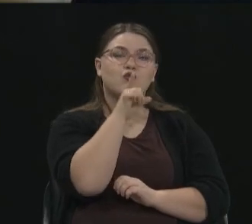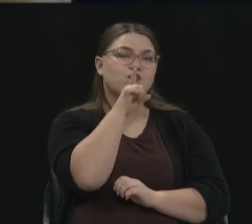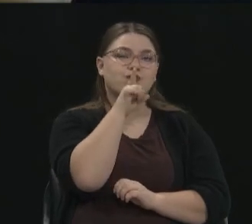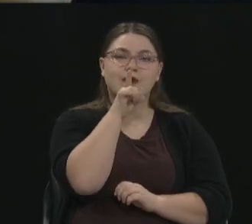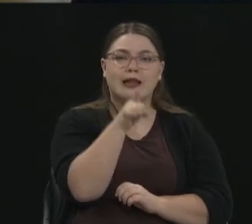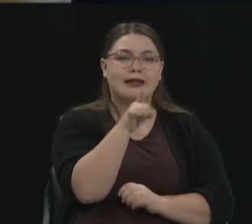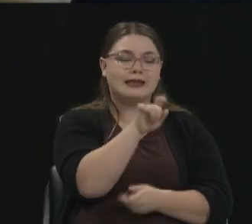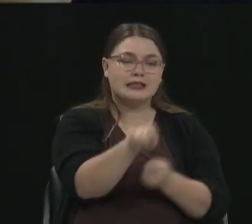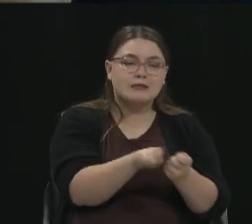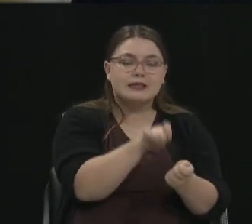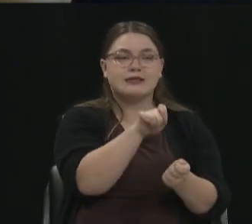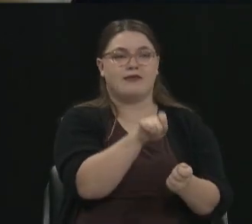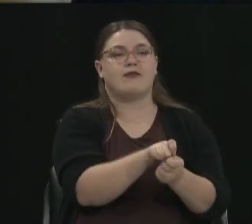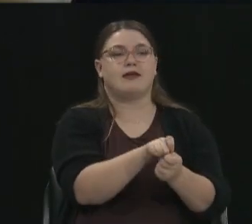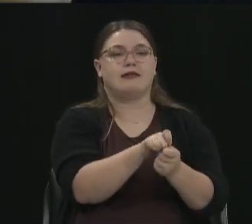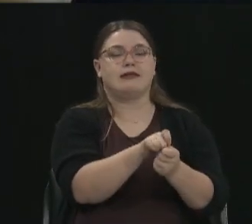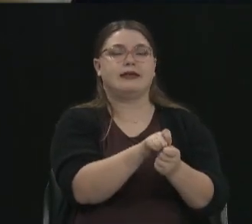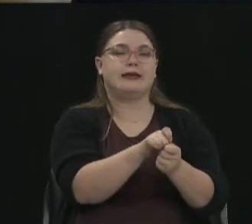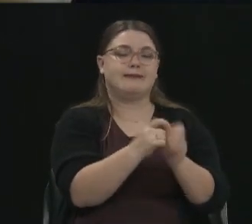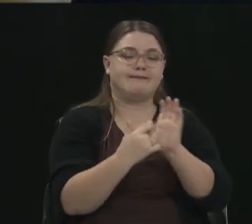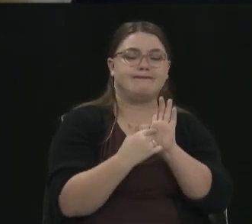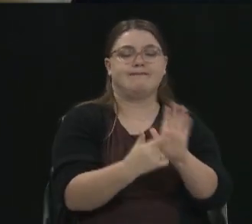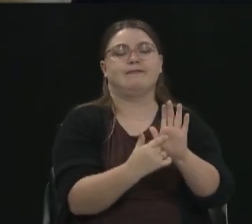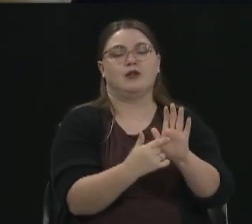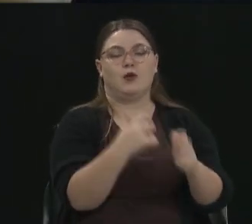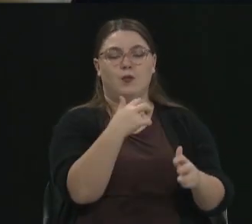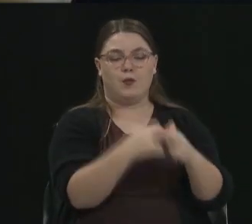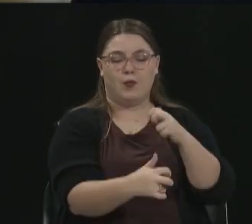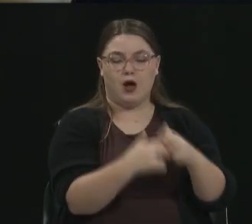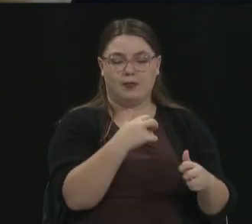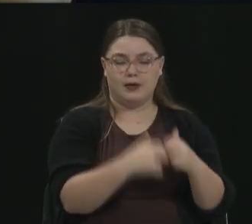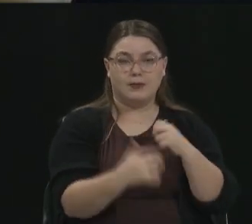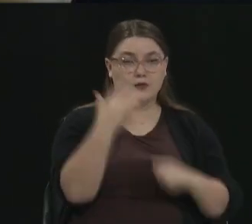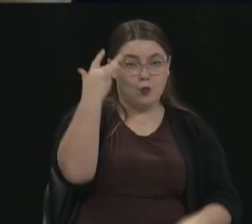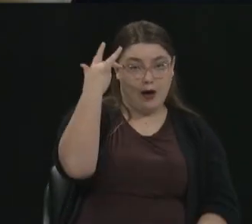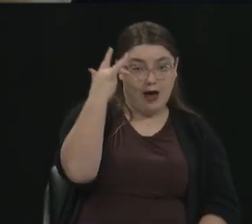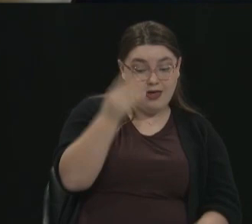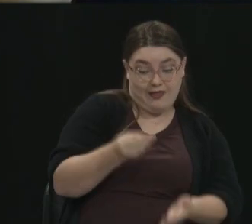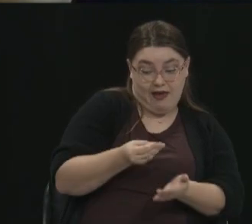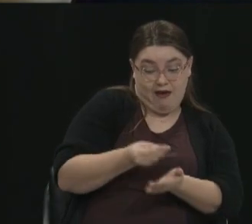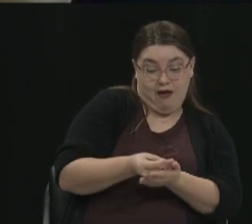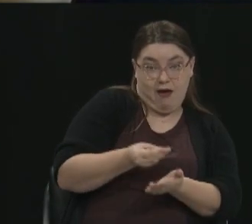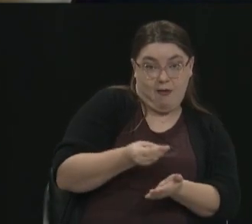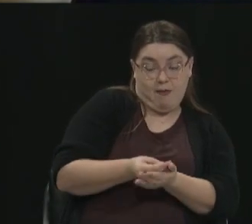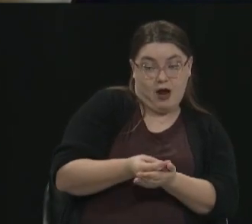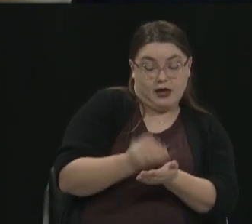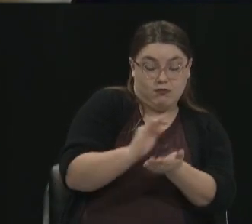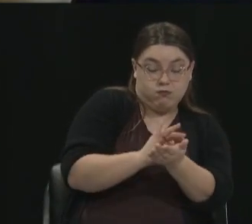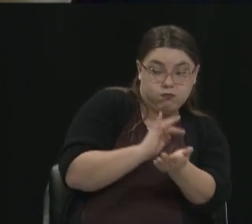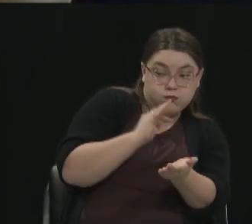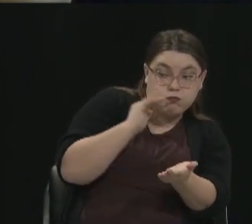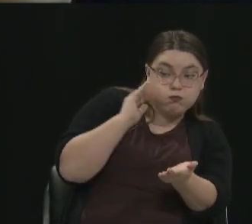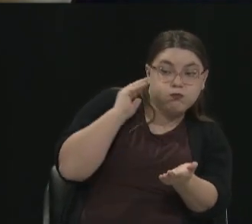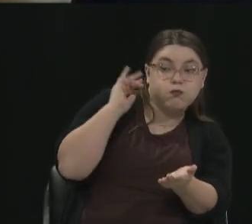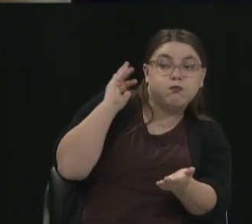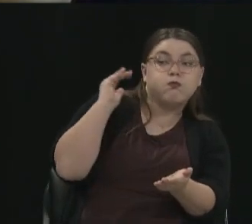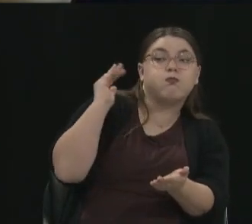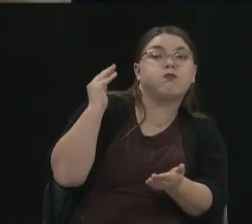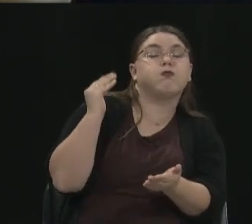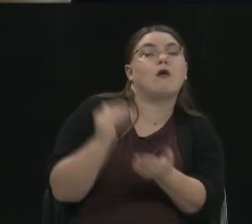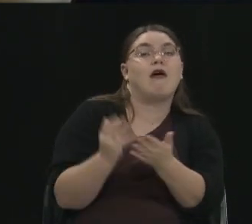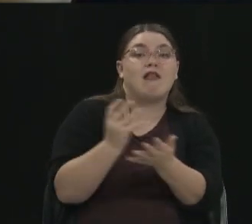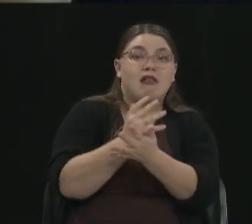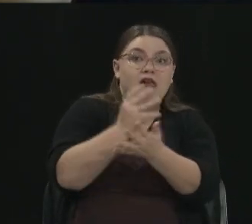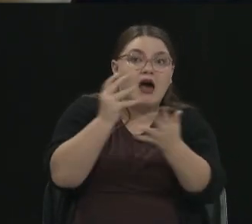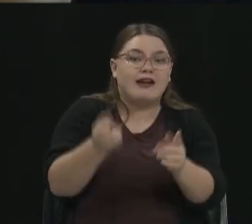pressing issues because the money arrayed on that side is so great that they're afraid to take